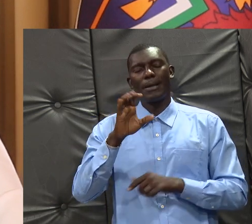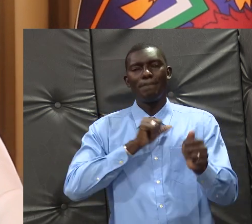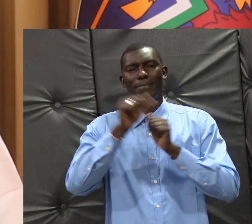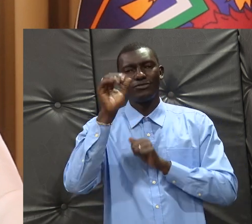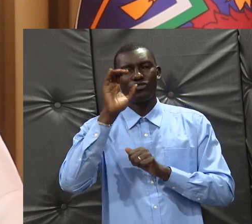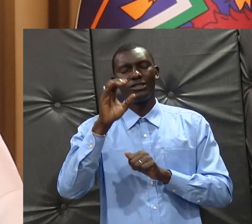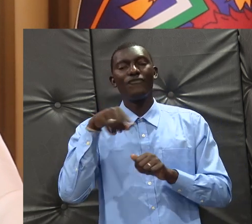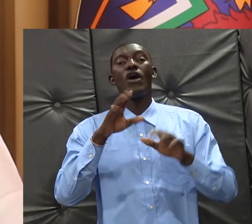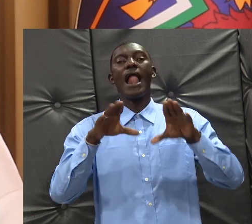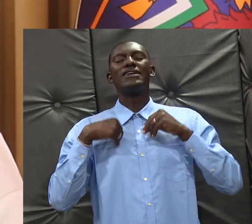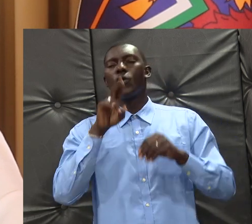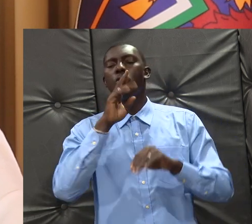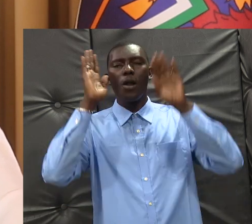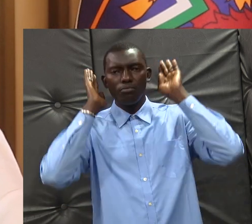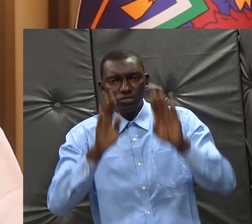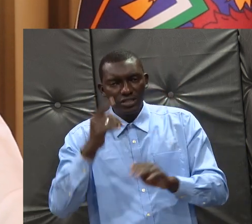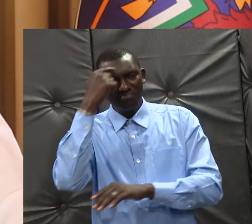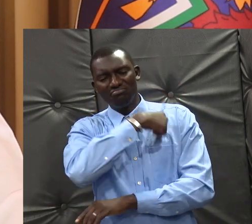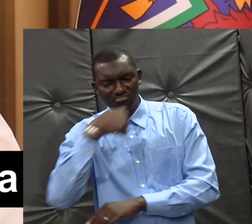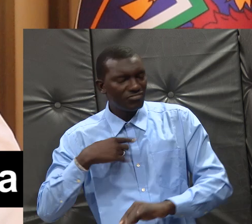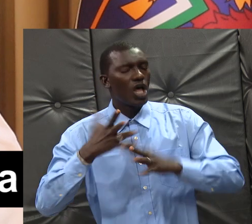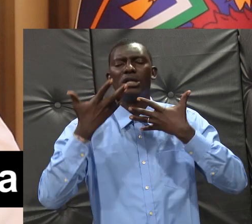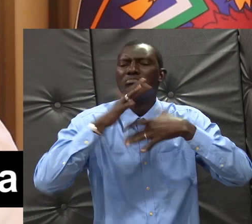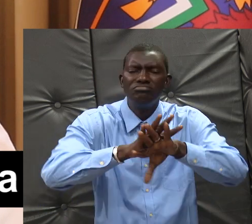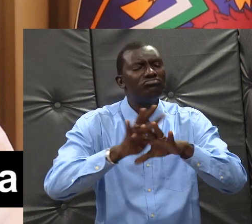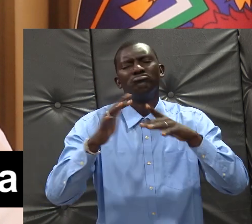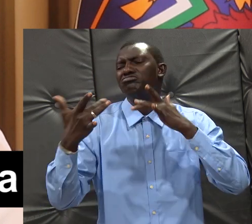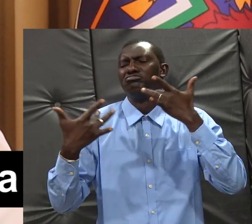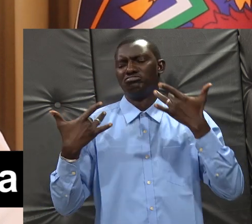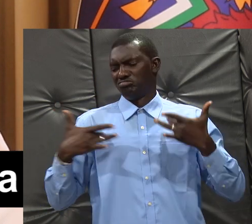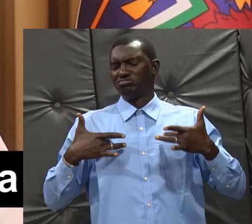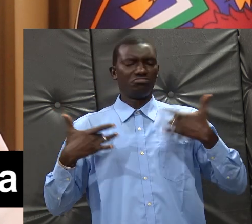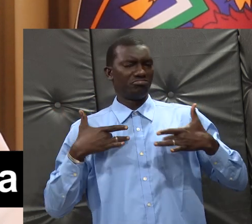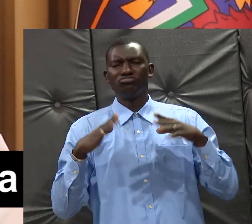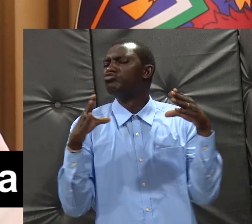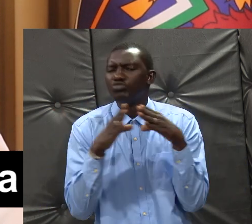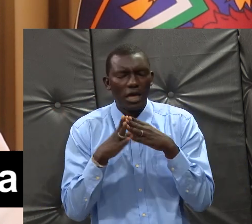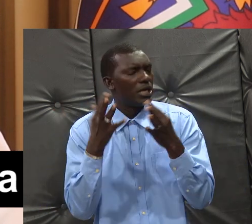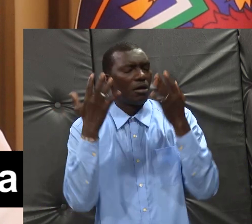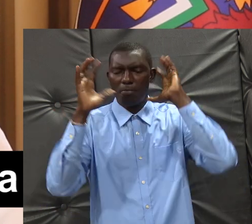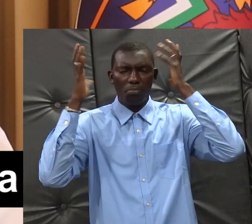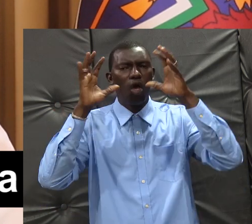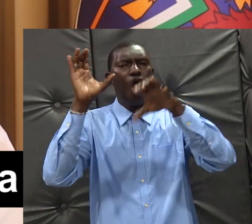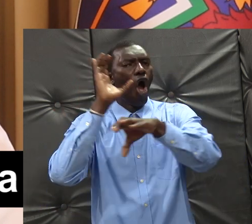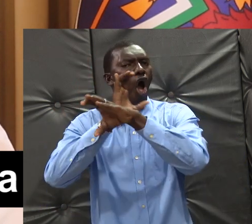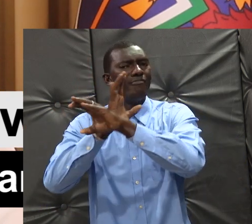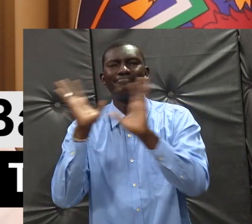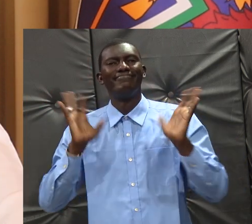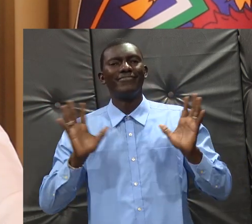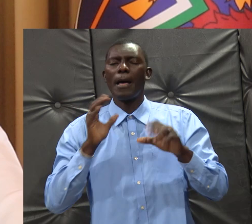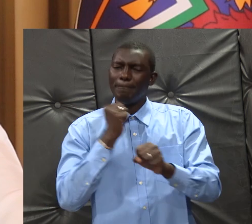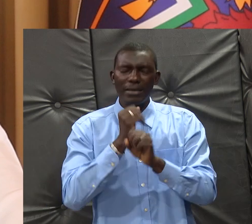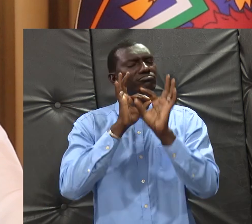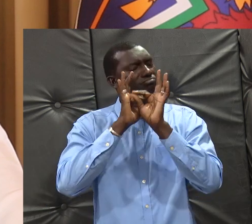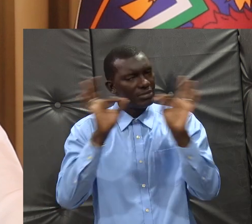means of unifying the people. Like religion and political affiliation, other forms of